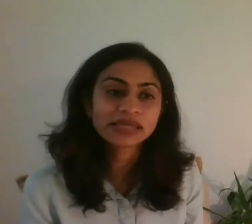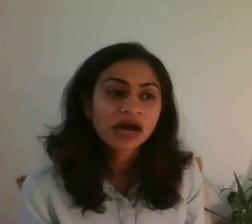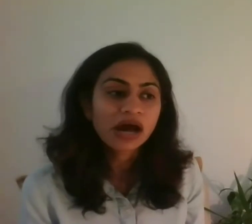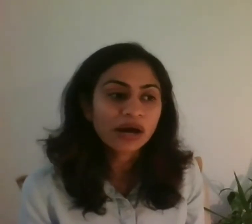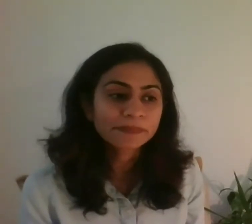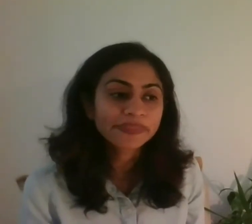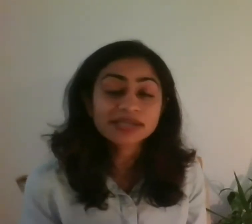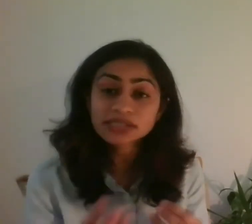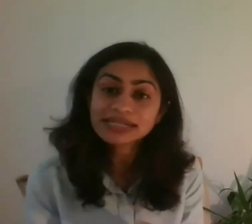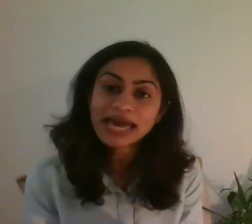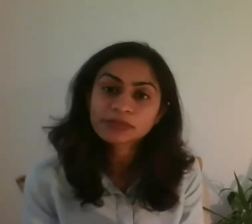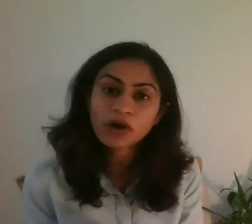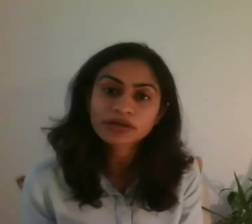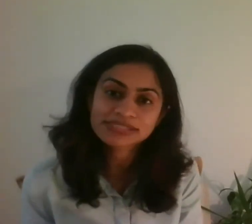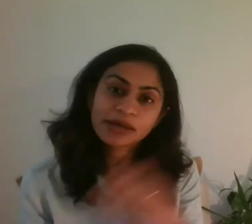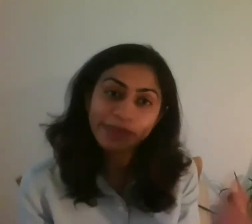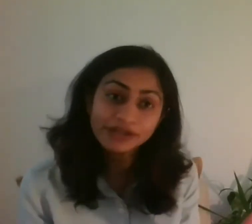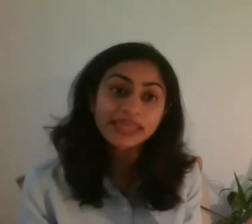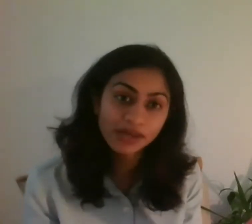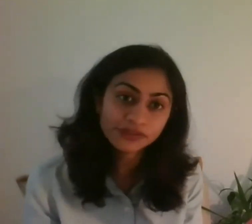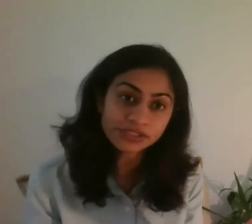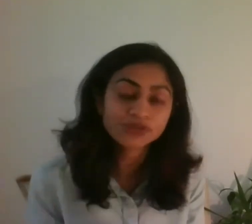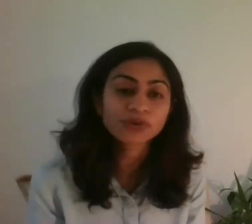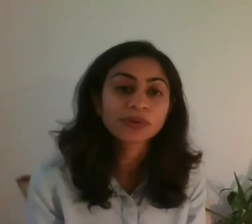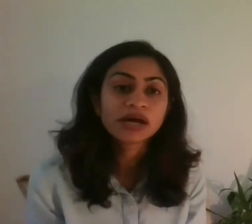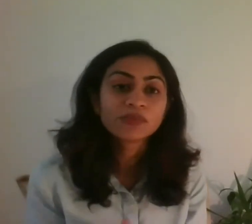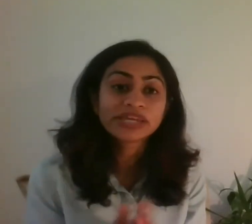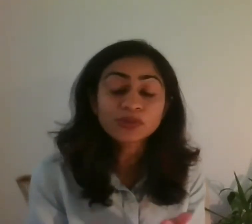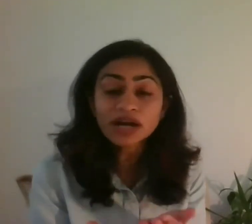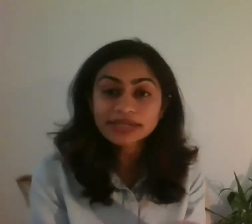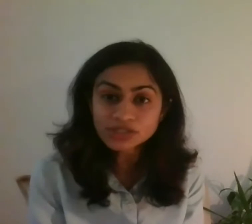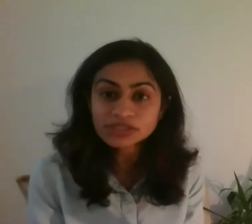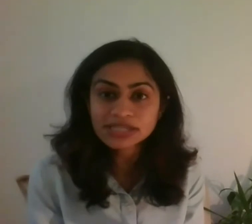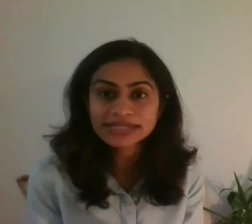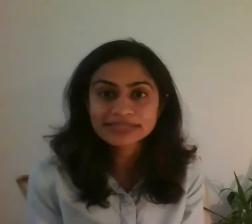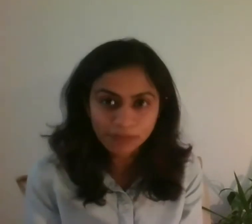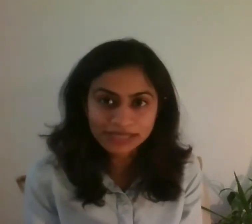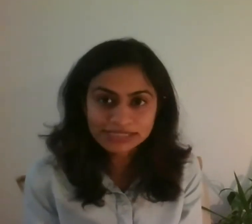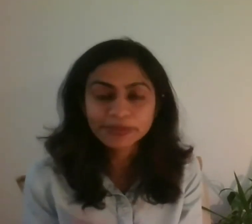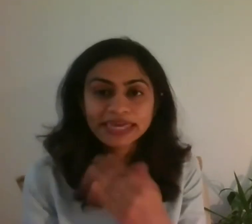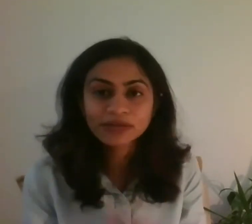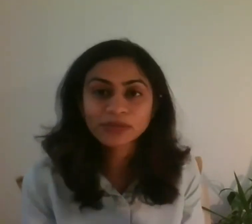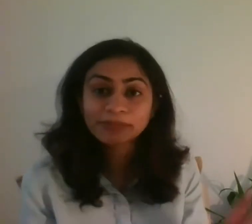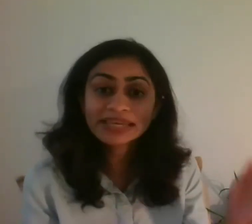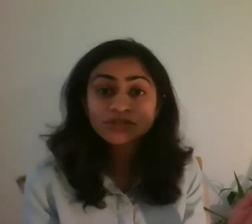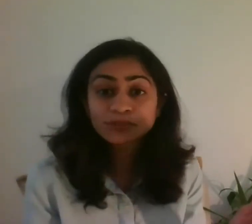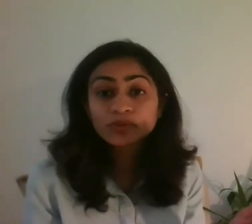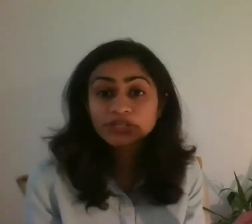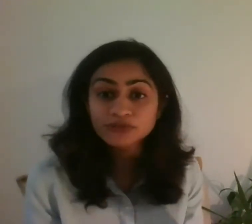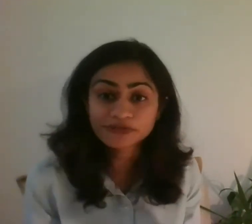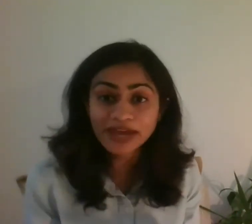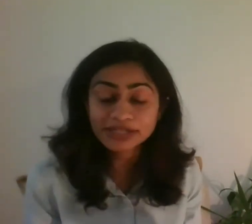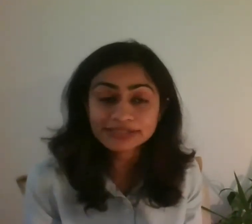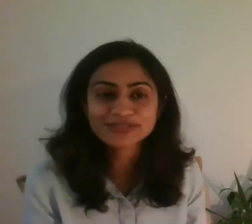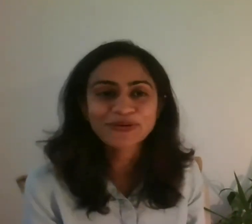in, there are certain animal models that are better than others. So we do our initial studies in mice, but then we may need to move